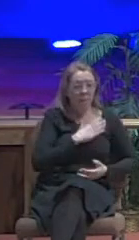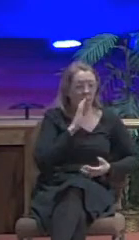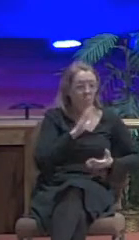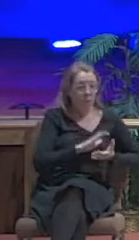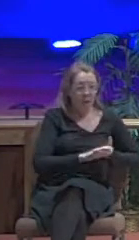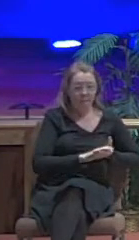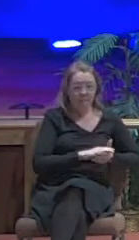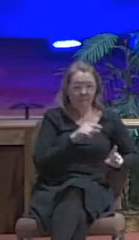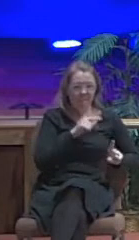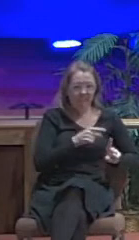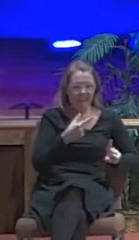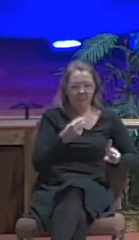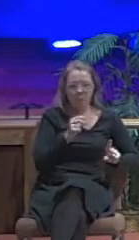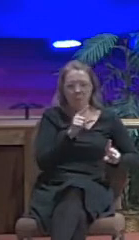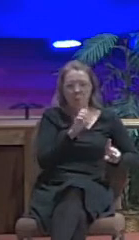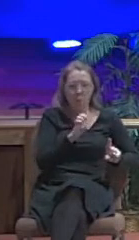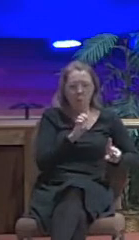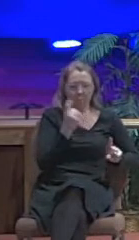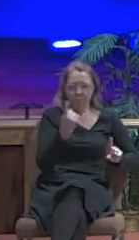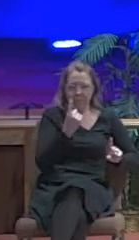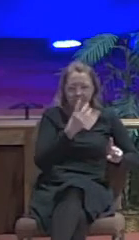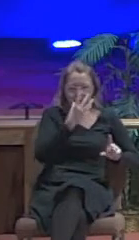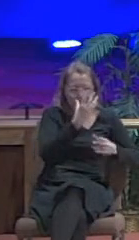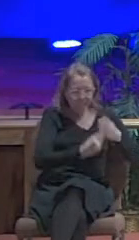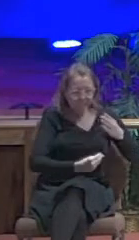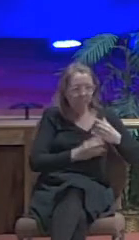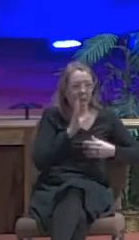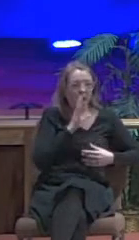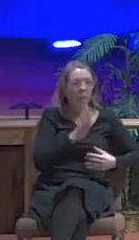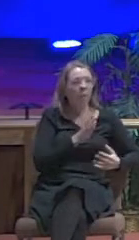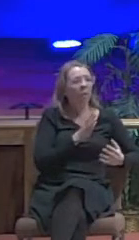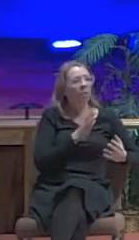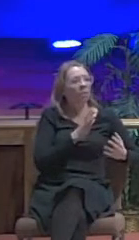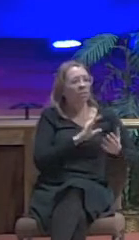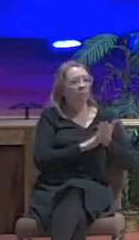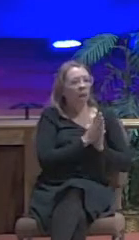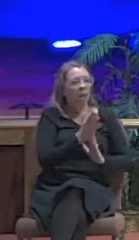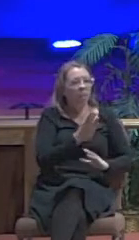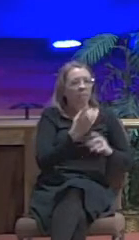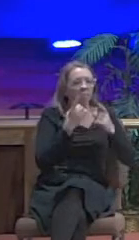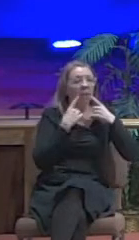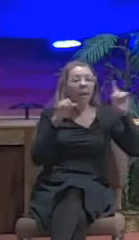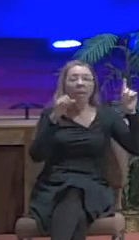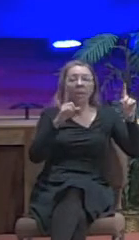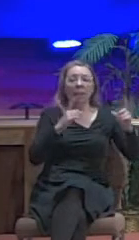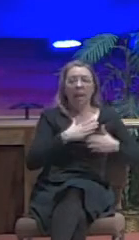And therefore, I would be happy by virtue of being married.